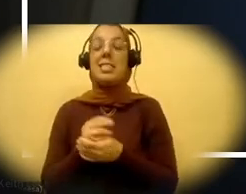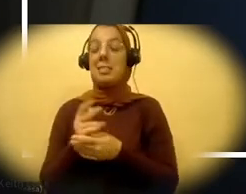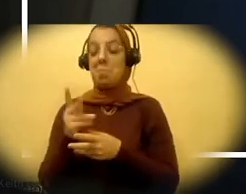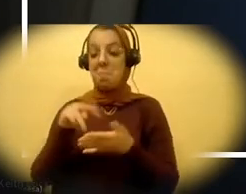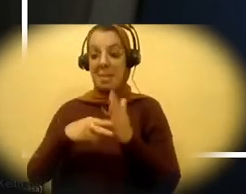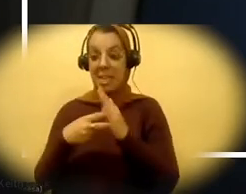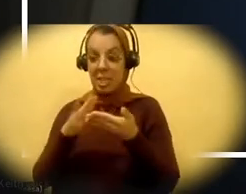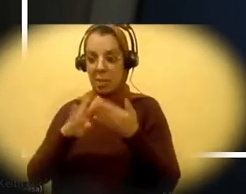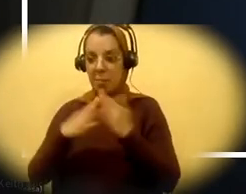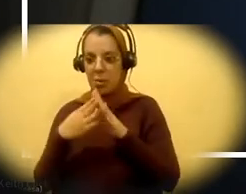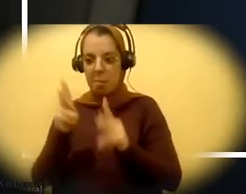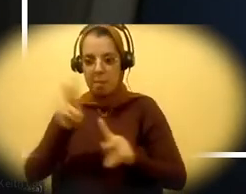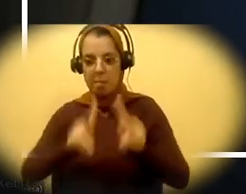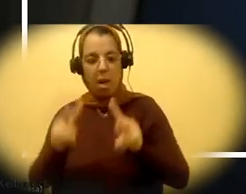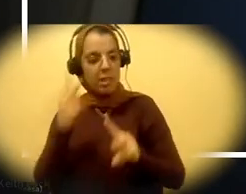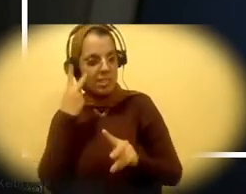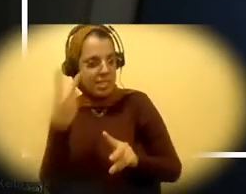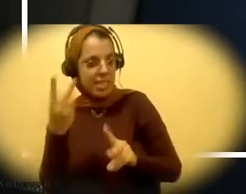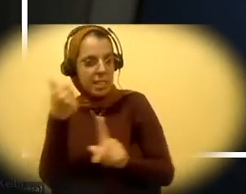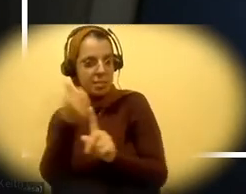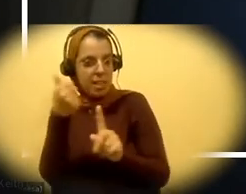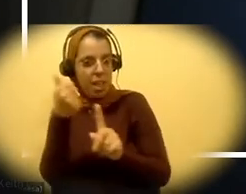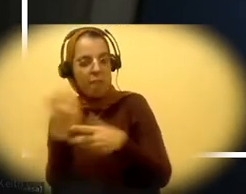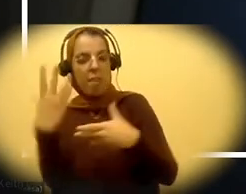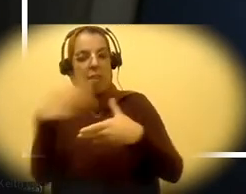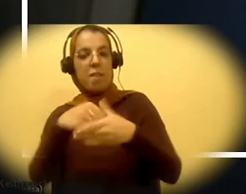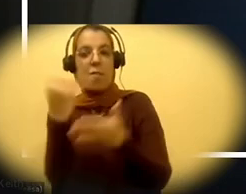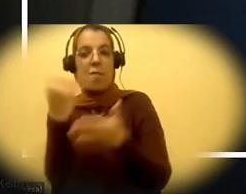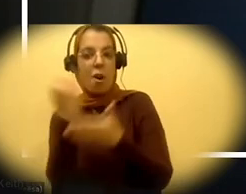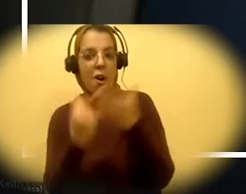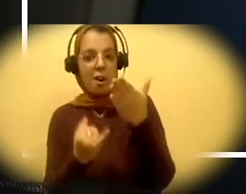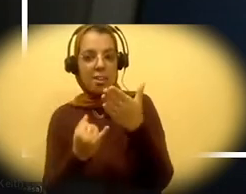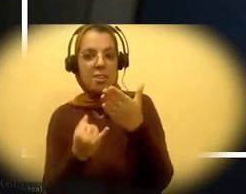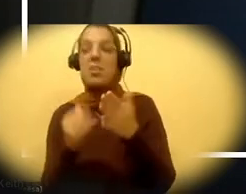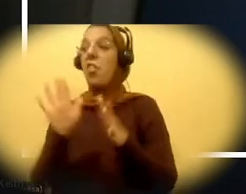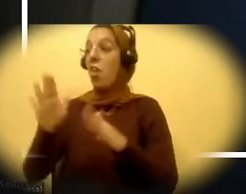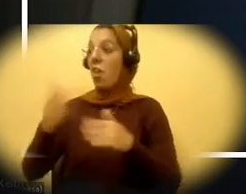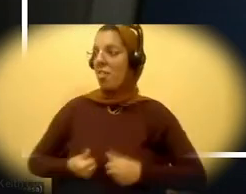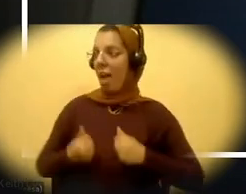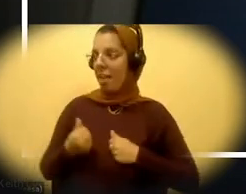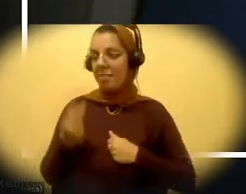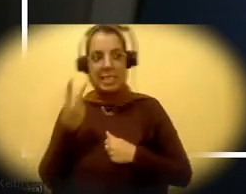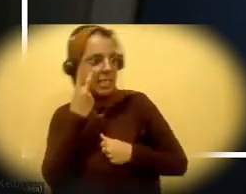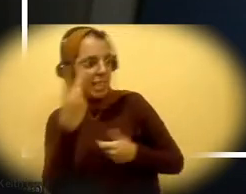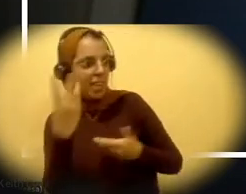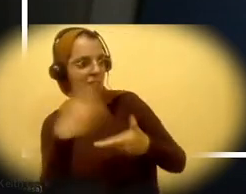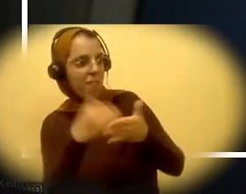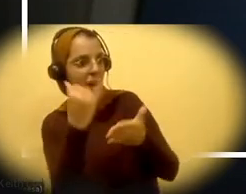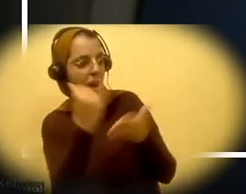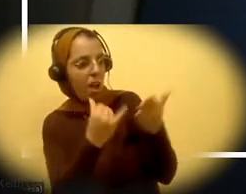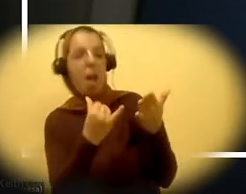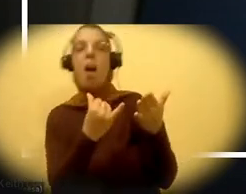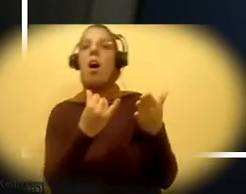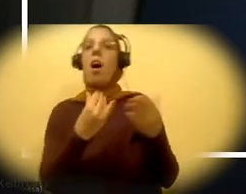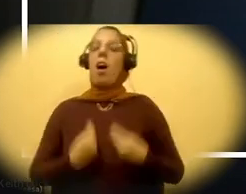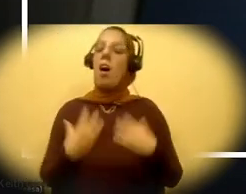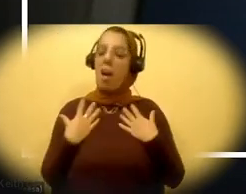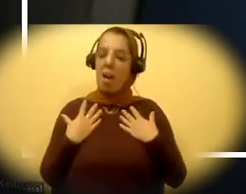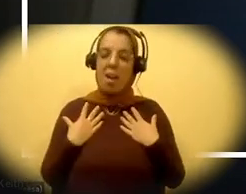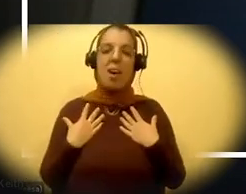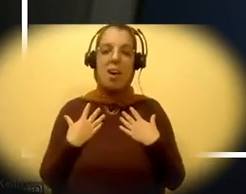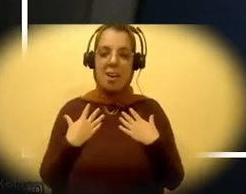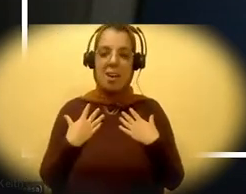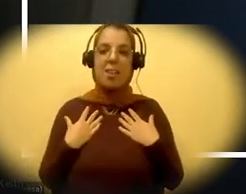recognize themselves or in certain aspects of their lives in when people make art, and